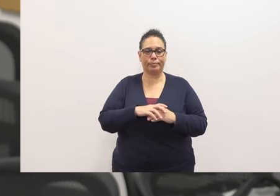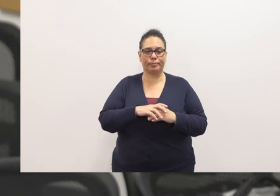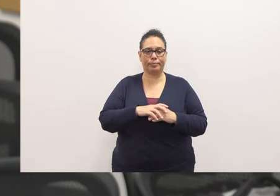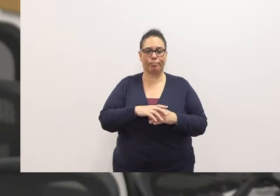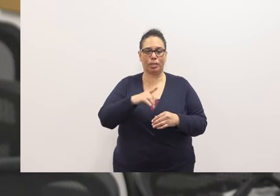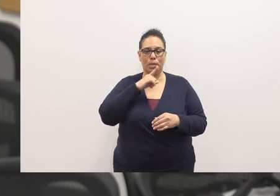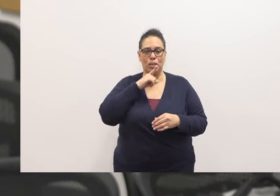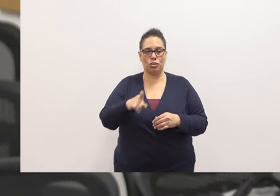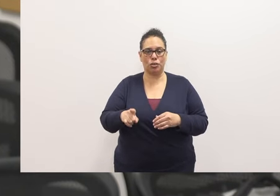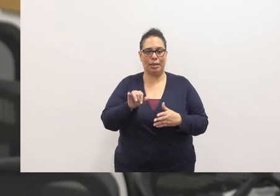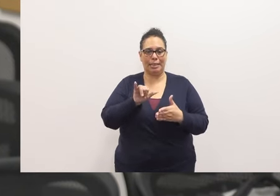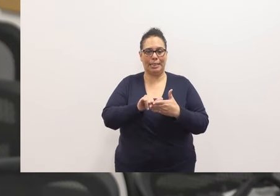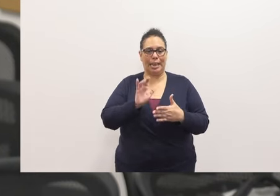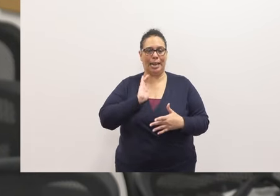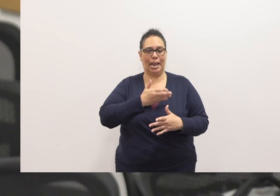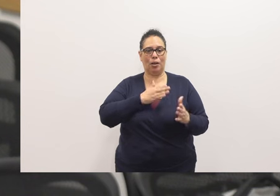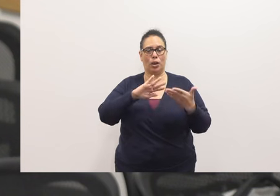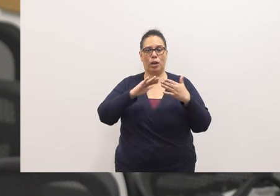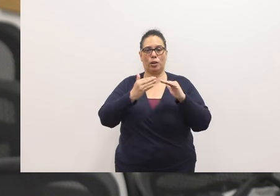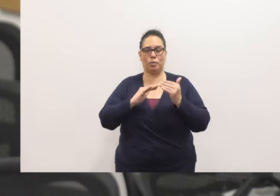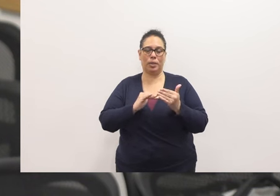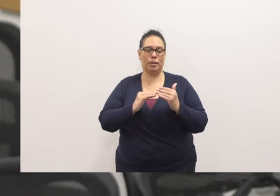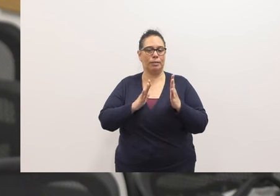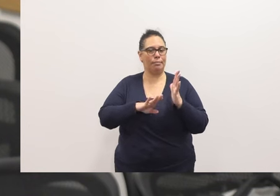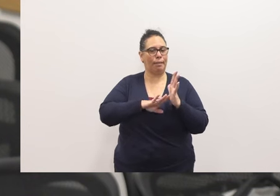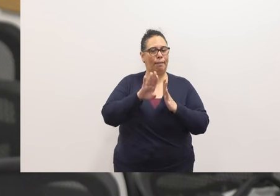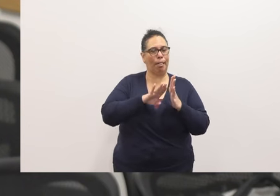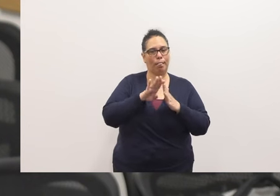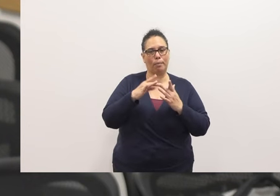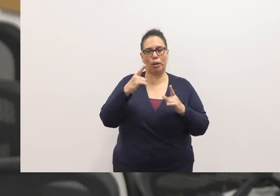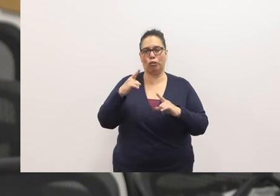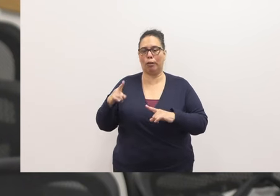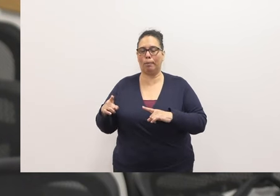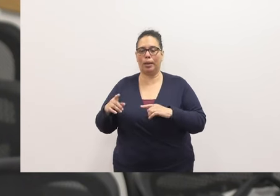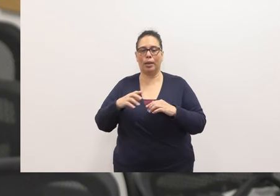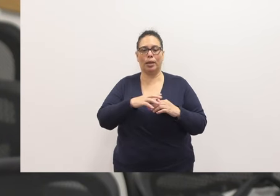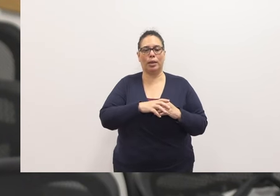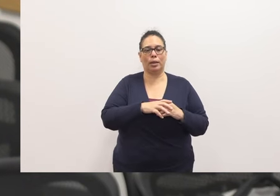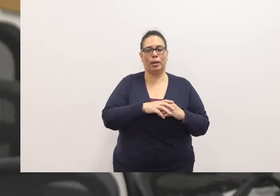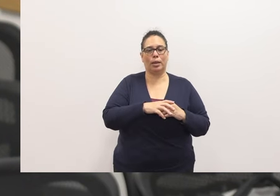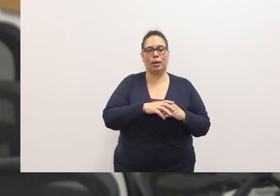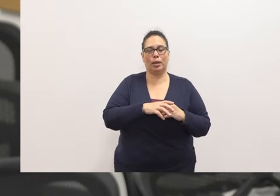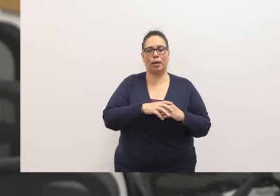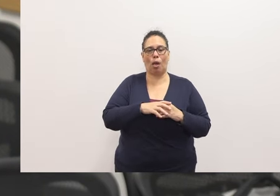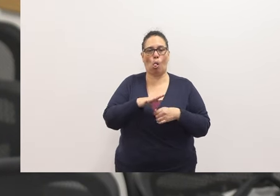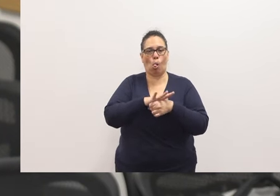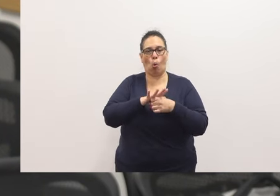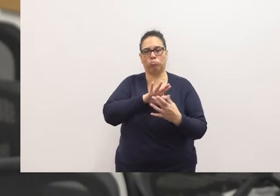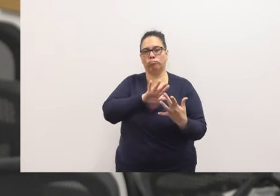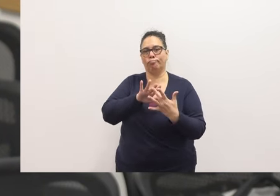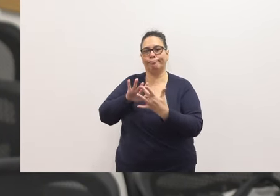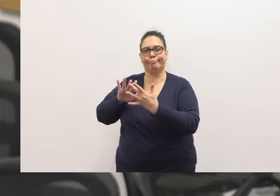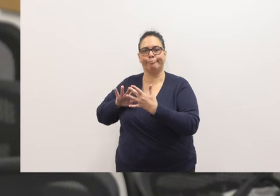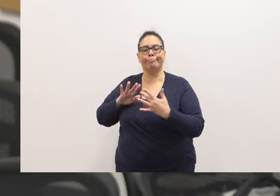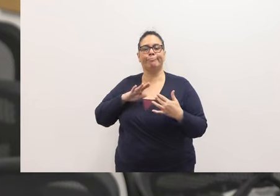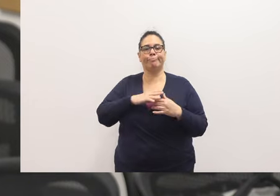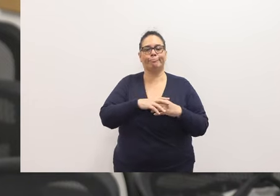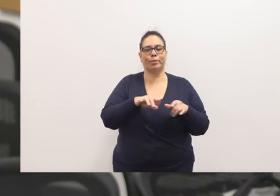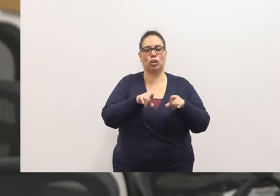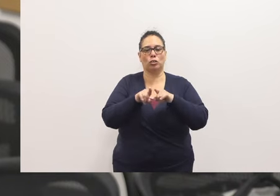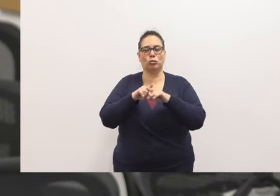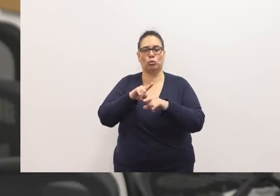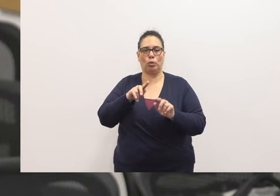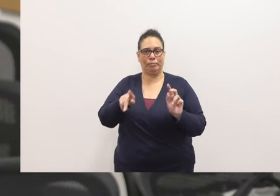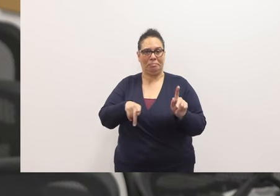ensured that our community workforce development agreement, that the local outreach, as well as the